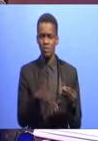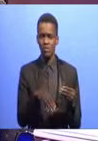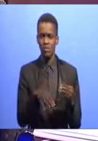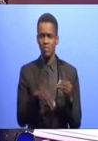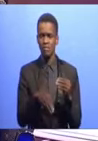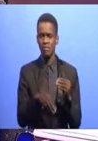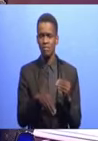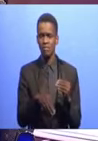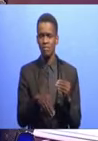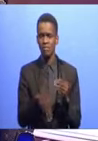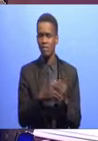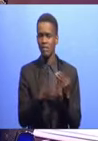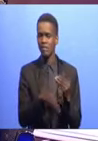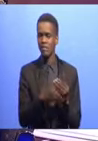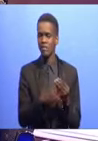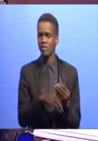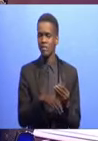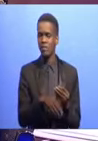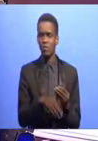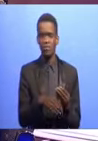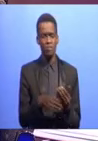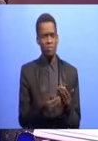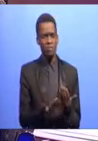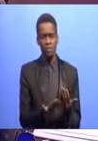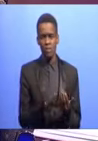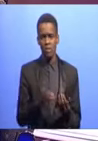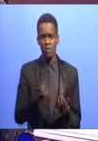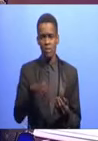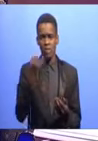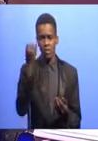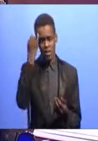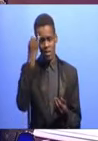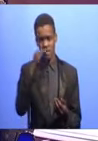puso wa akanya go loga maano a gore mo